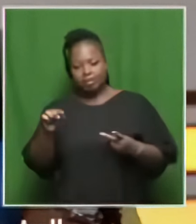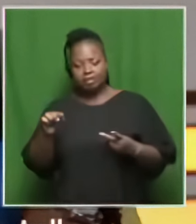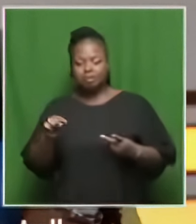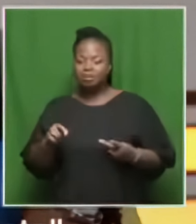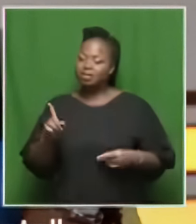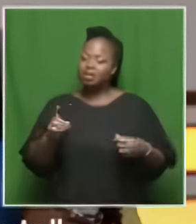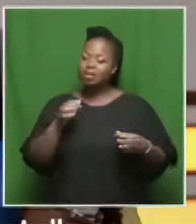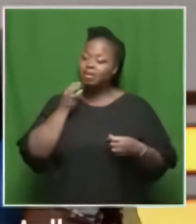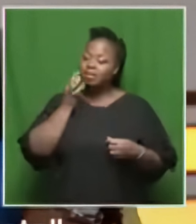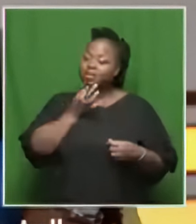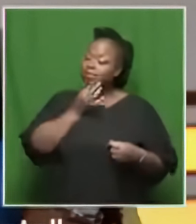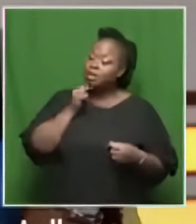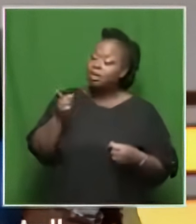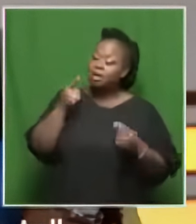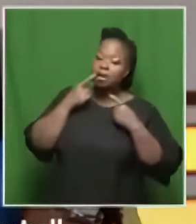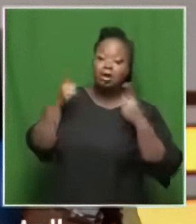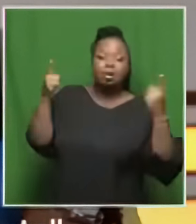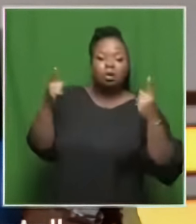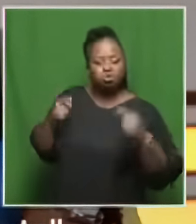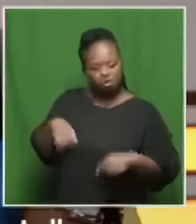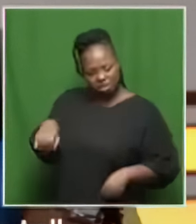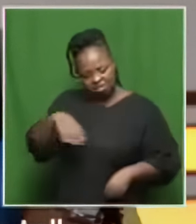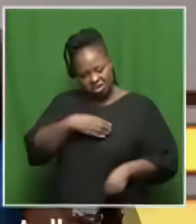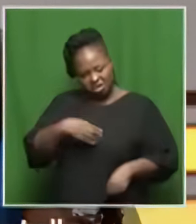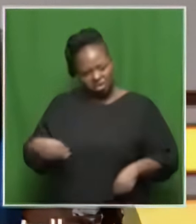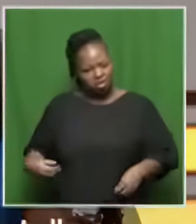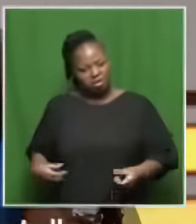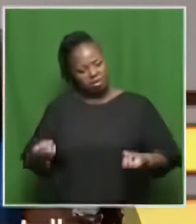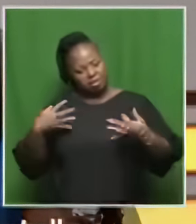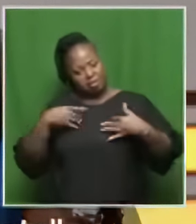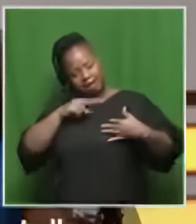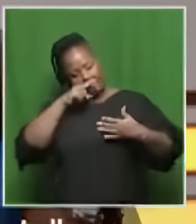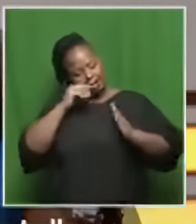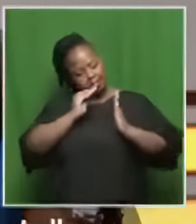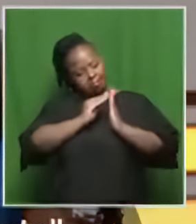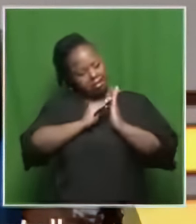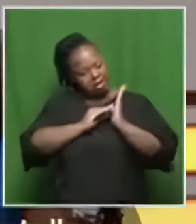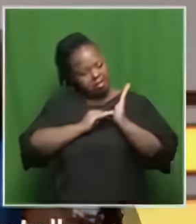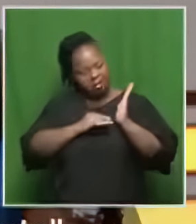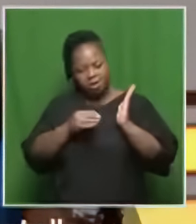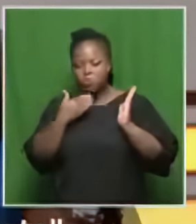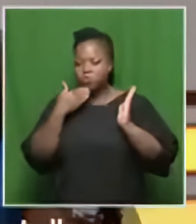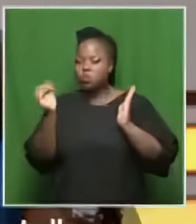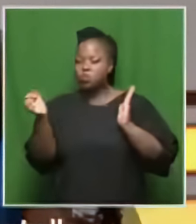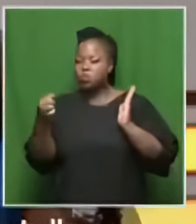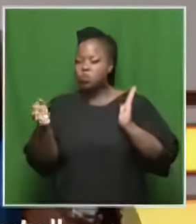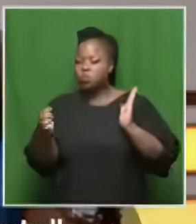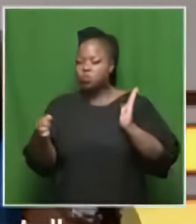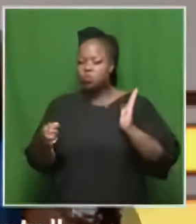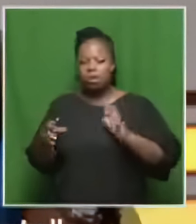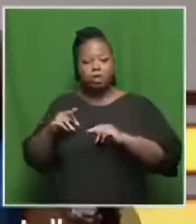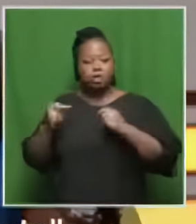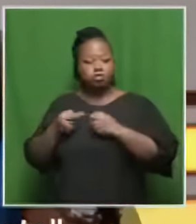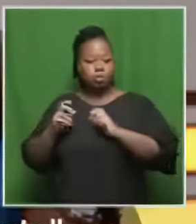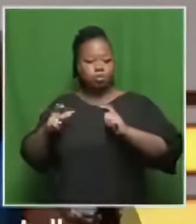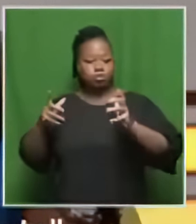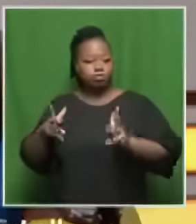in public, President gave me names of people he can appoint as national